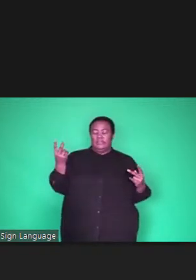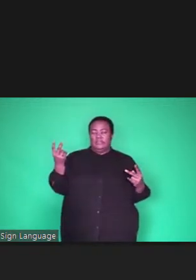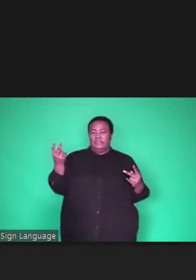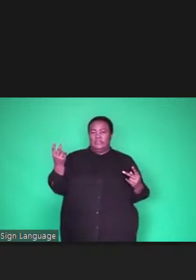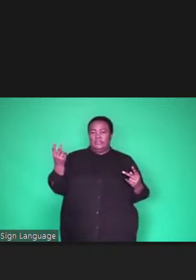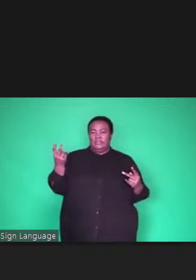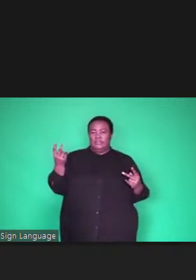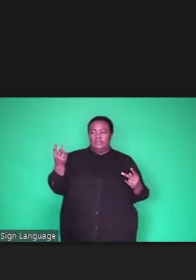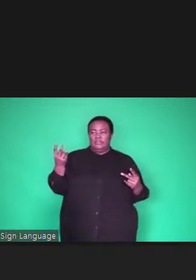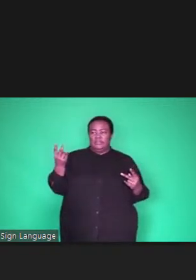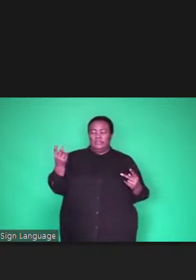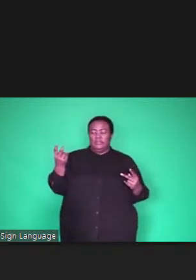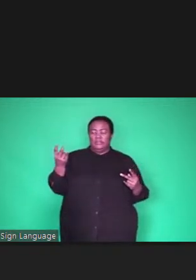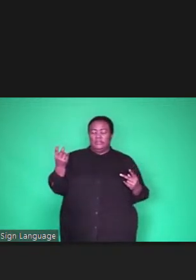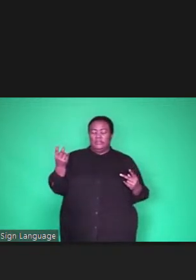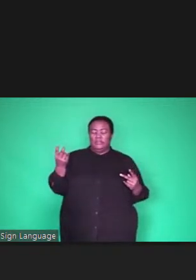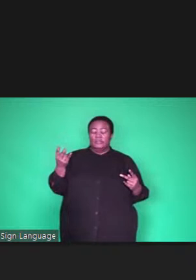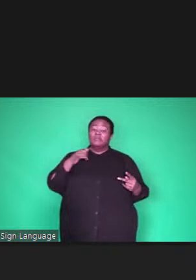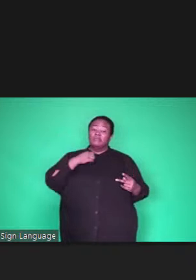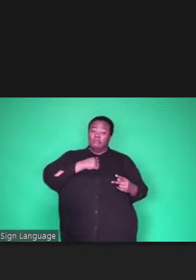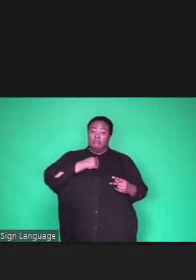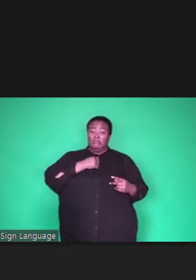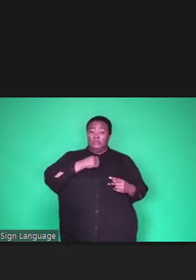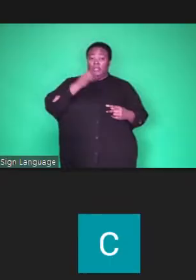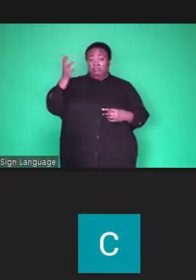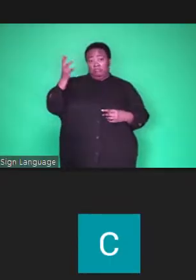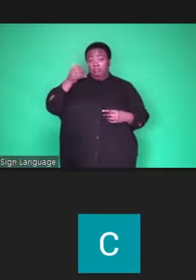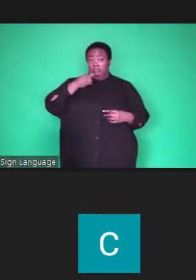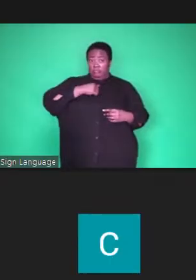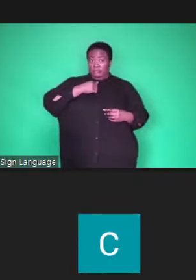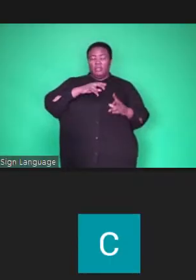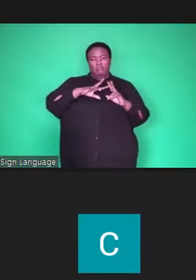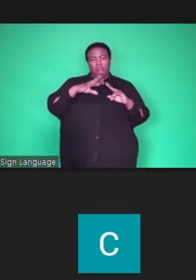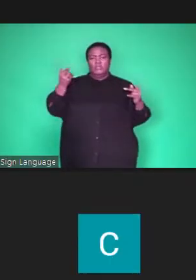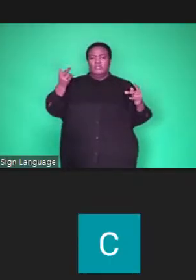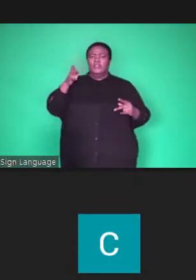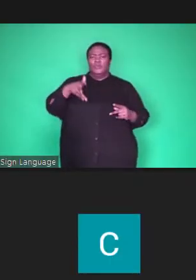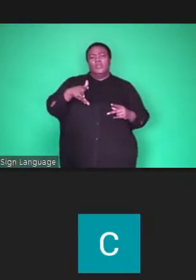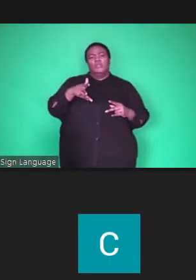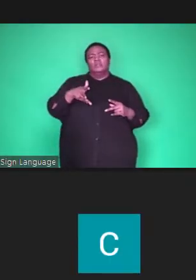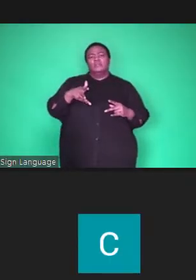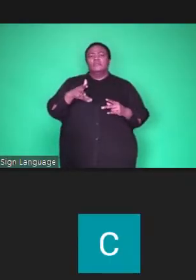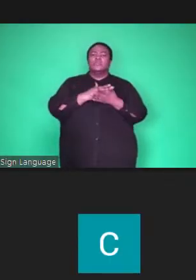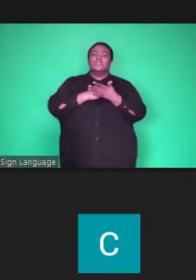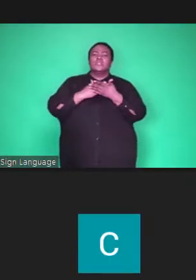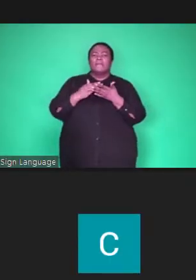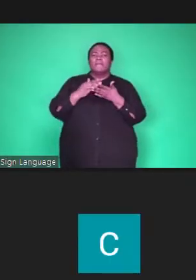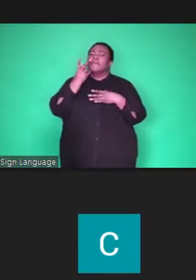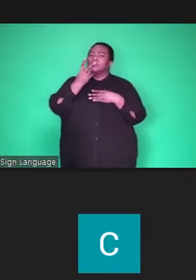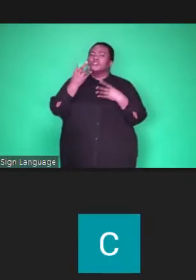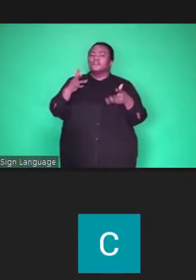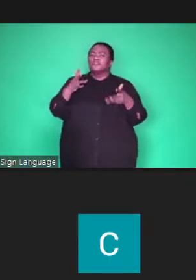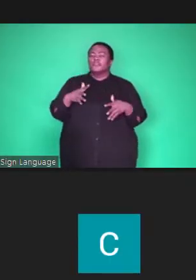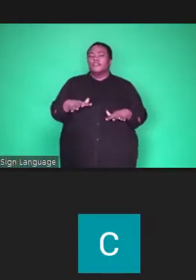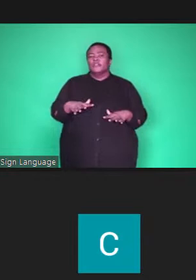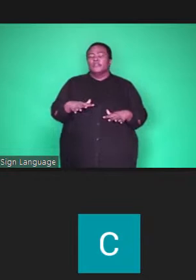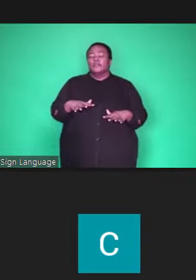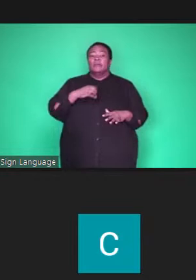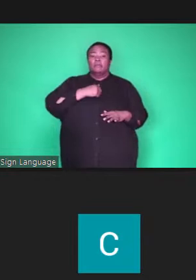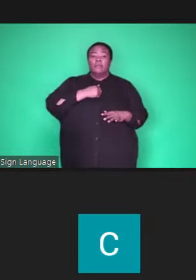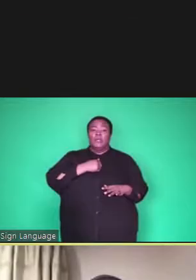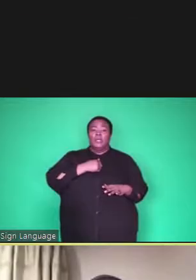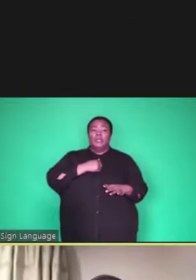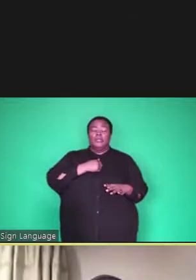here we go. Sorry. My presentation is going to be slightly different from some of the ones that we've already seen. My expertise is